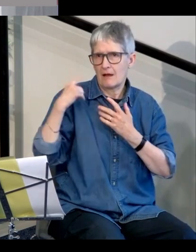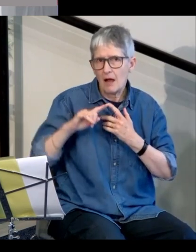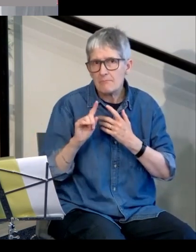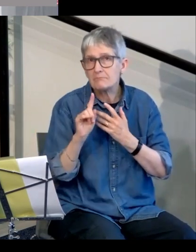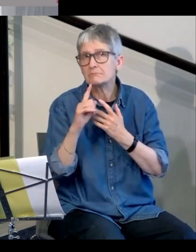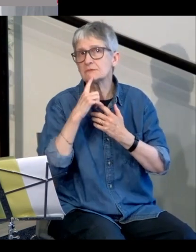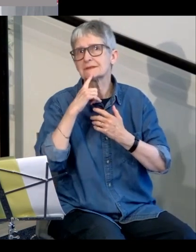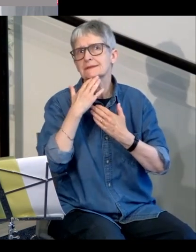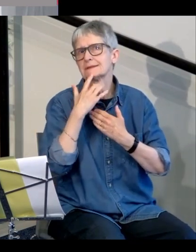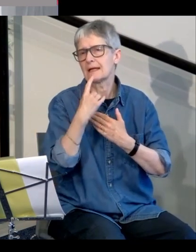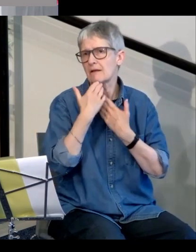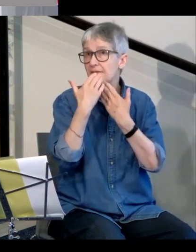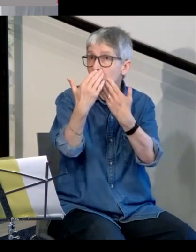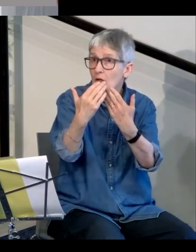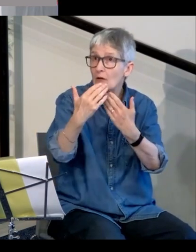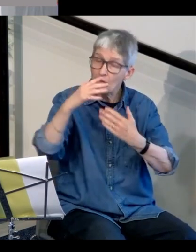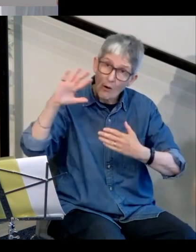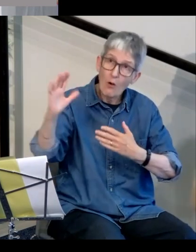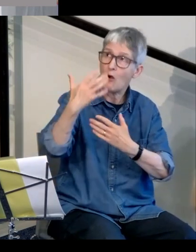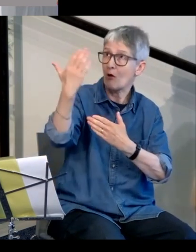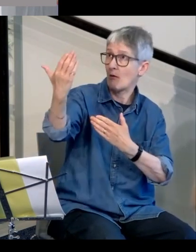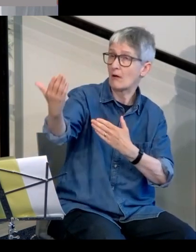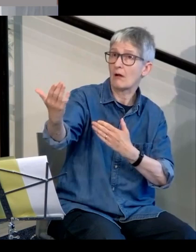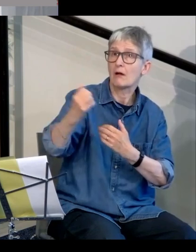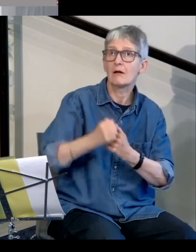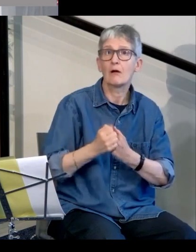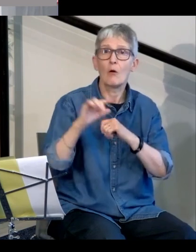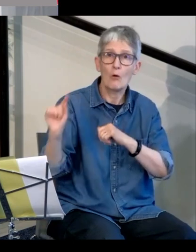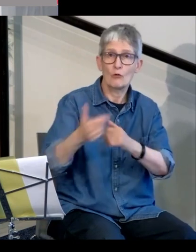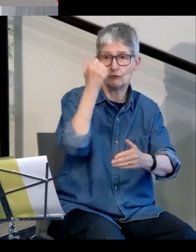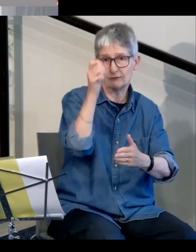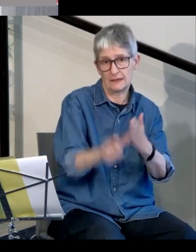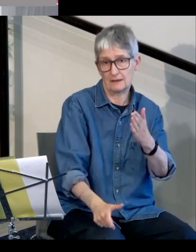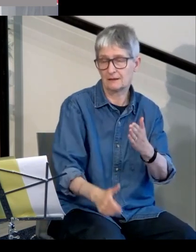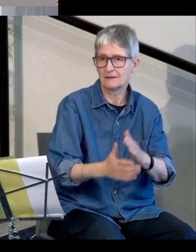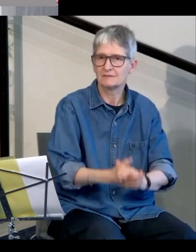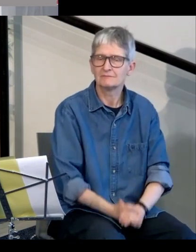to say thank you for all that you are and all that you've done.